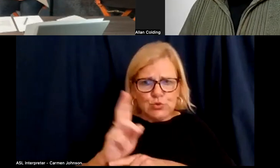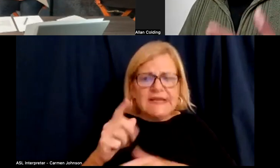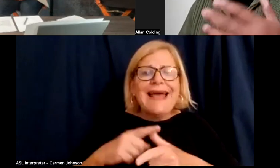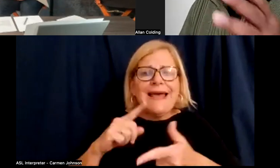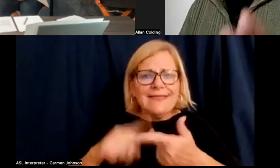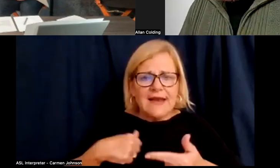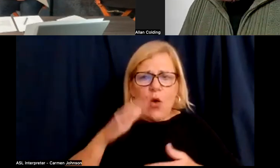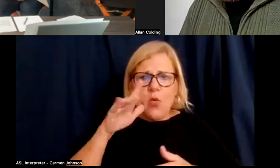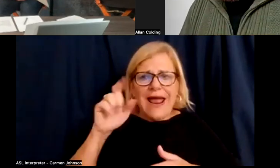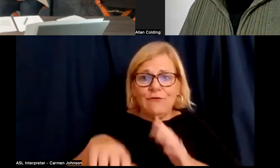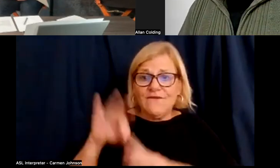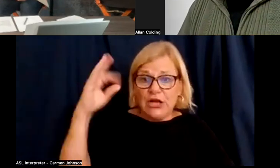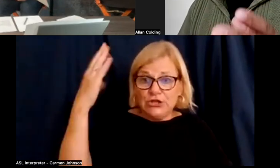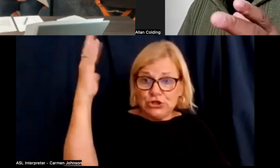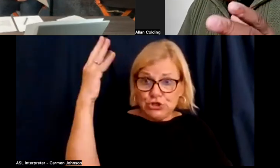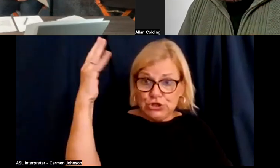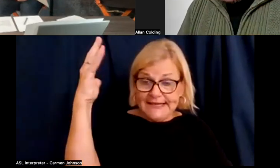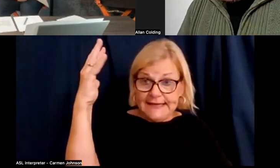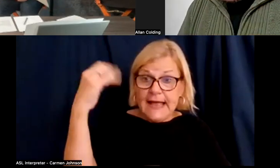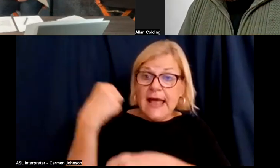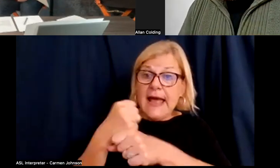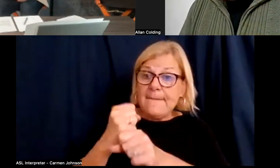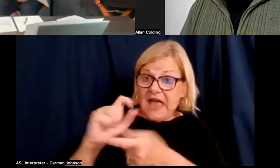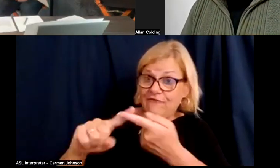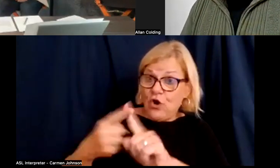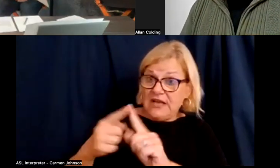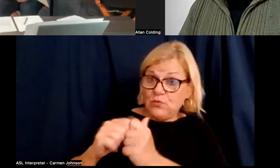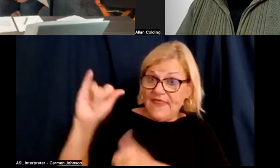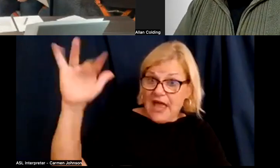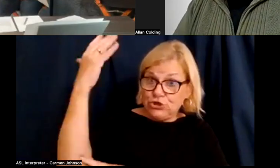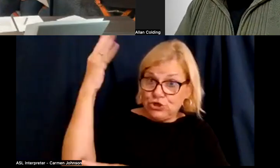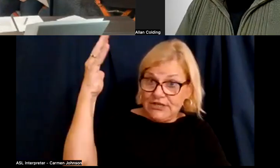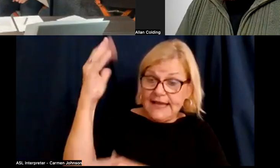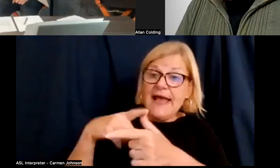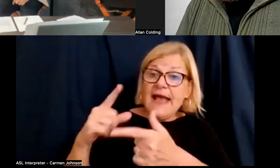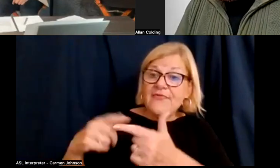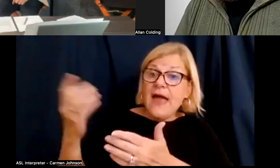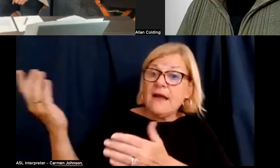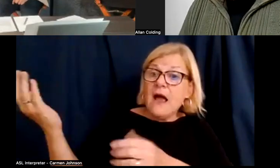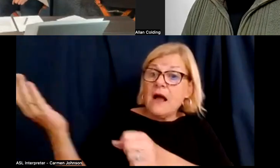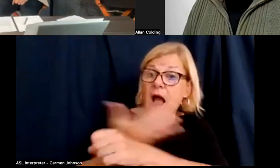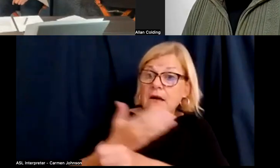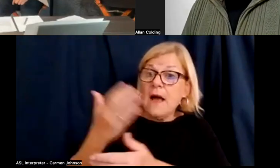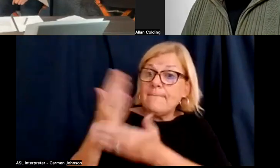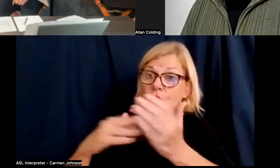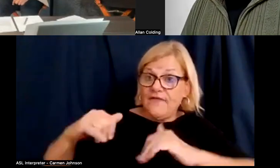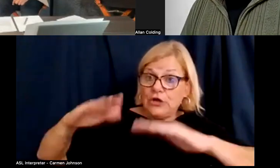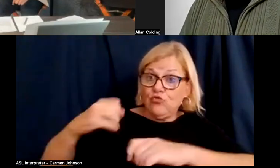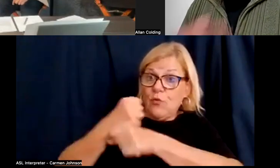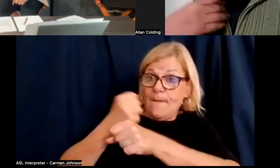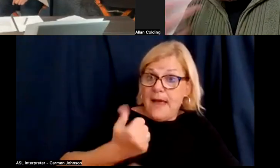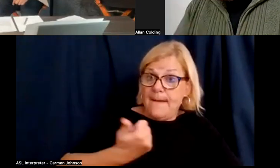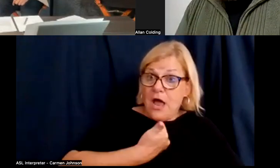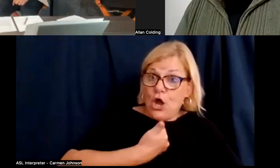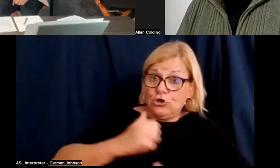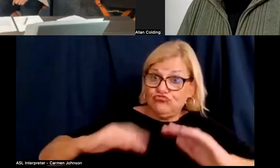would have to find a tree and make friends with that tree and then cut part of that tree to make my own drum and